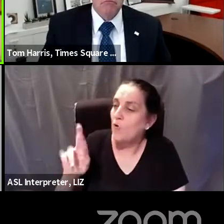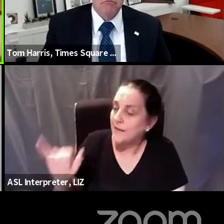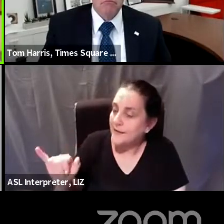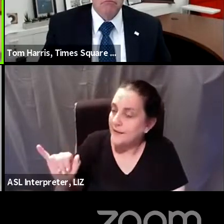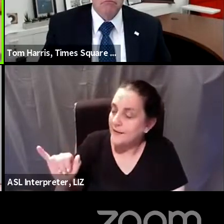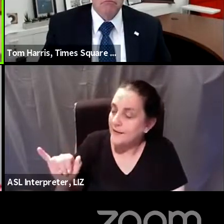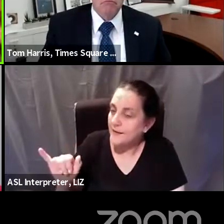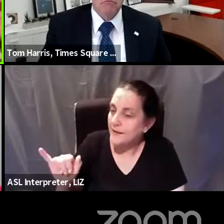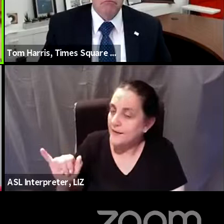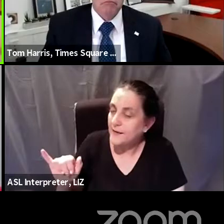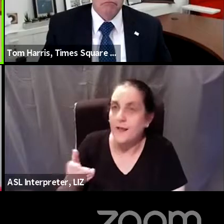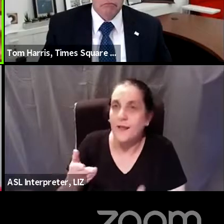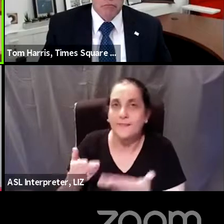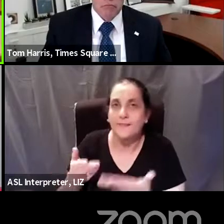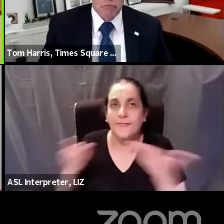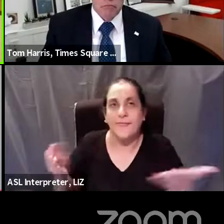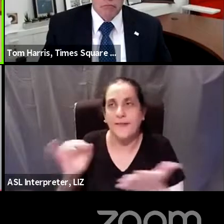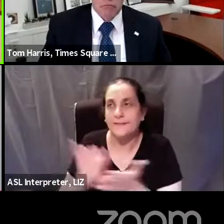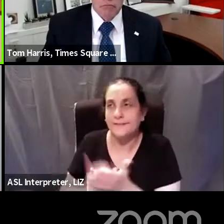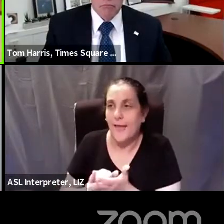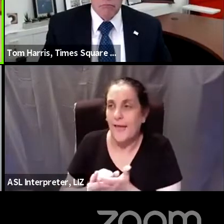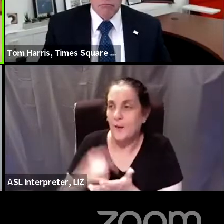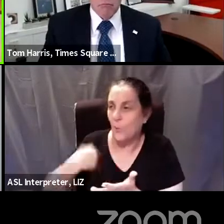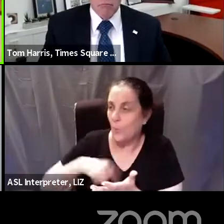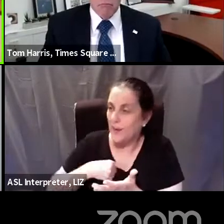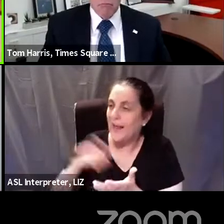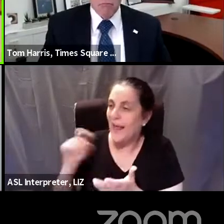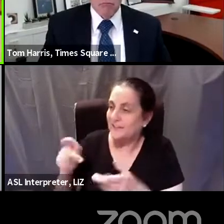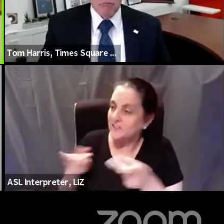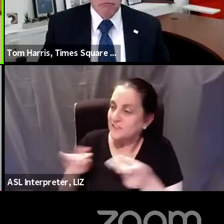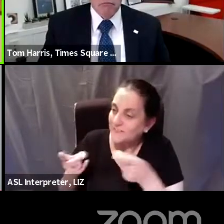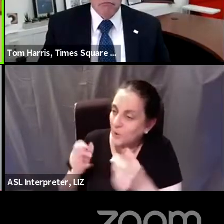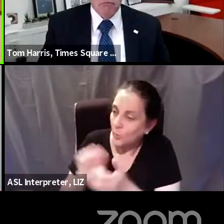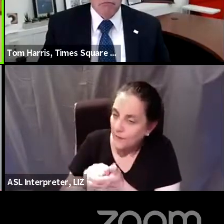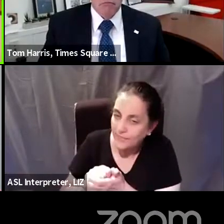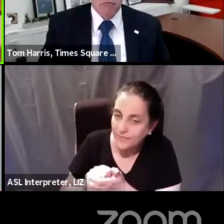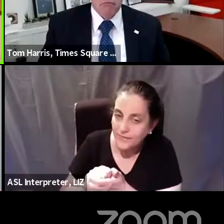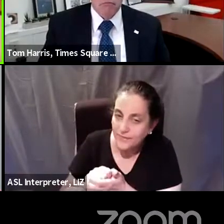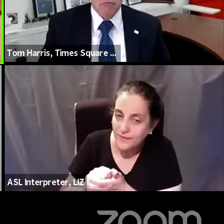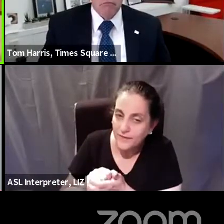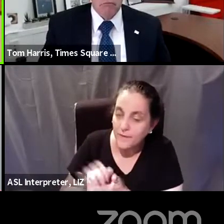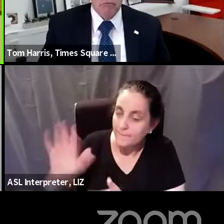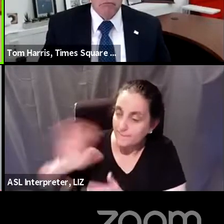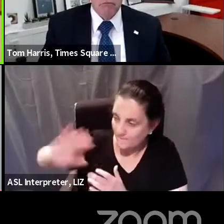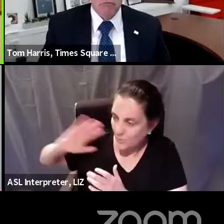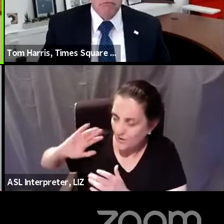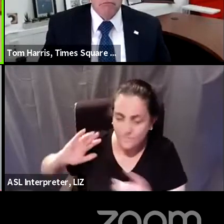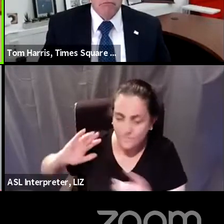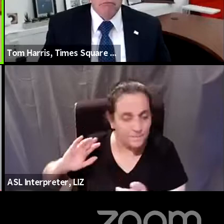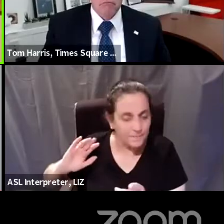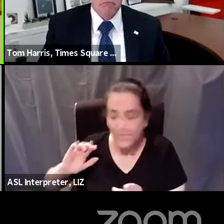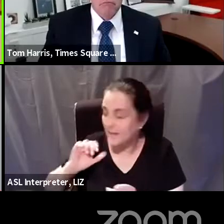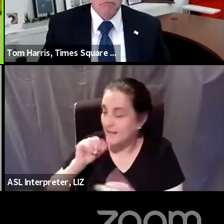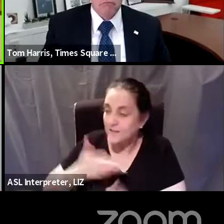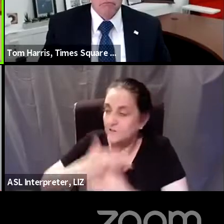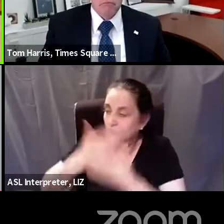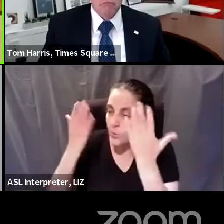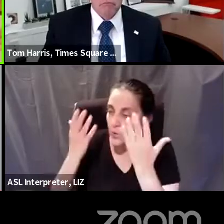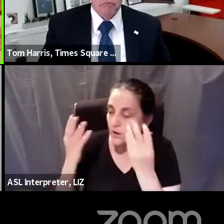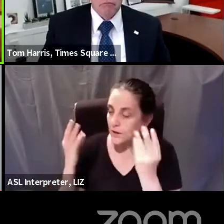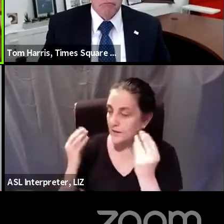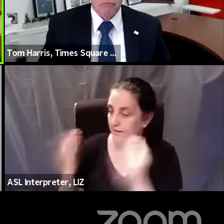the things that I saw on Bowery, the things that we dealt with on the Upper West Side does not exist.